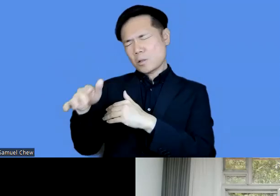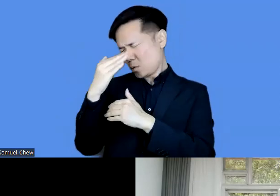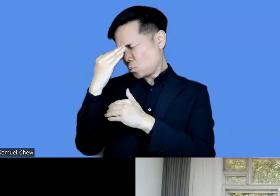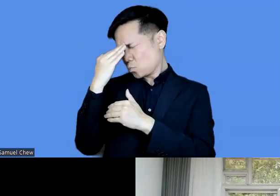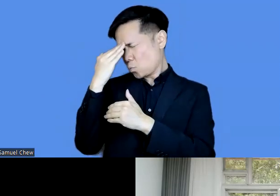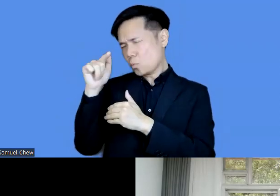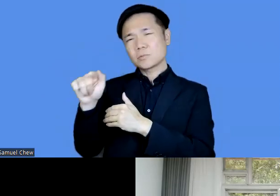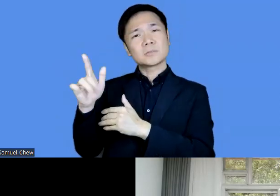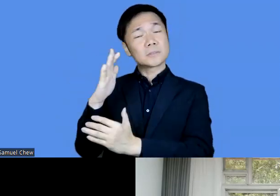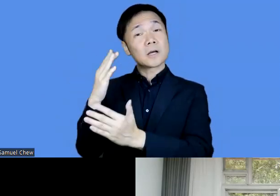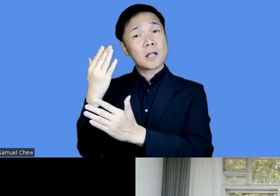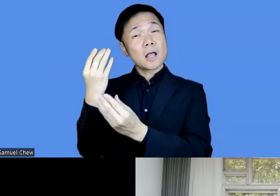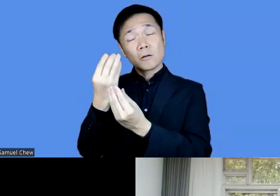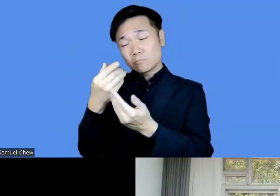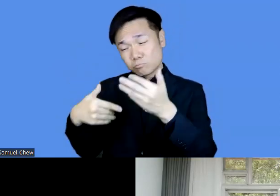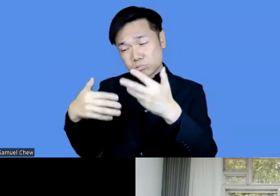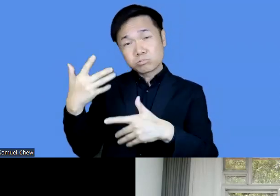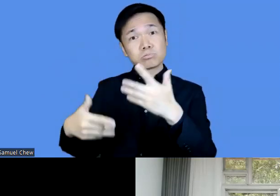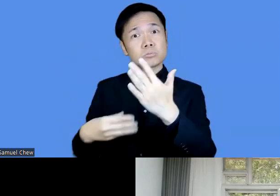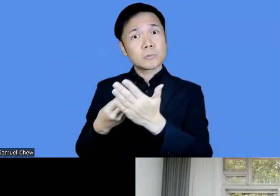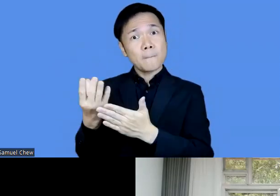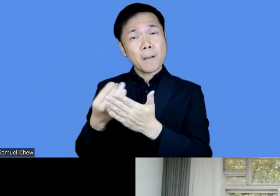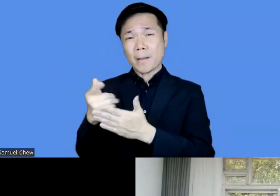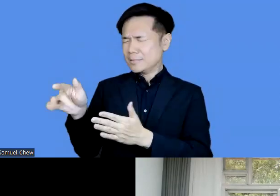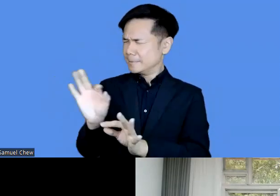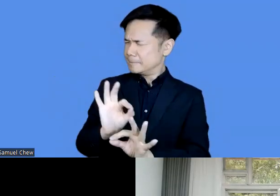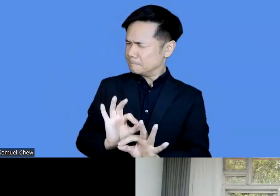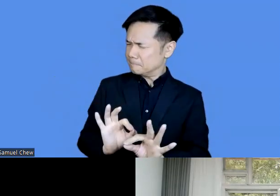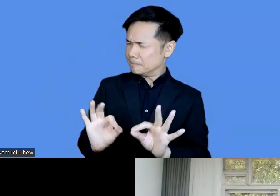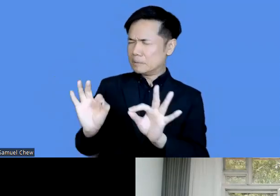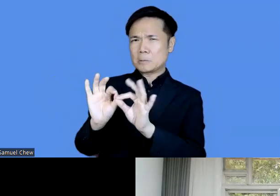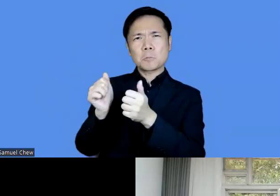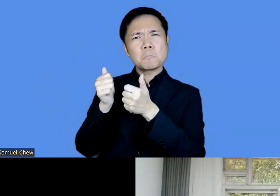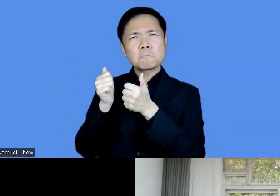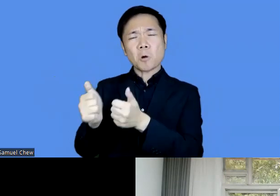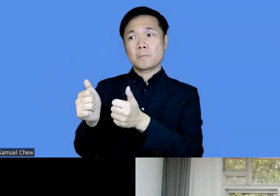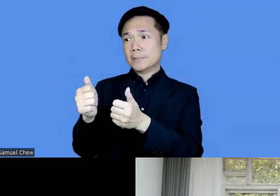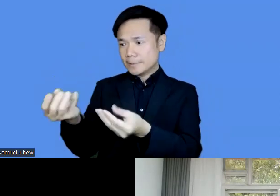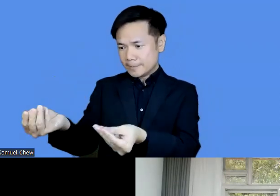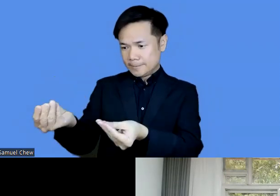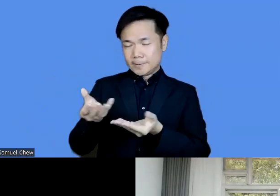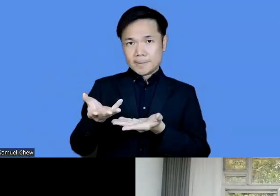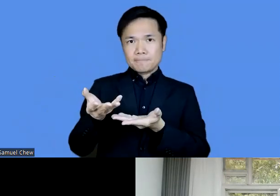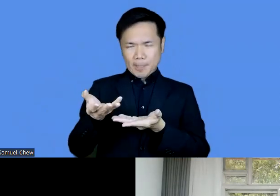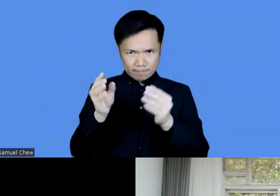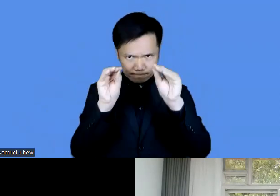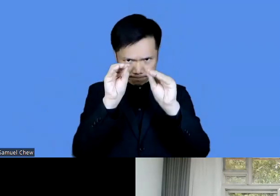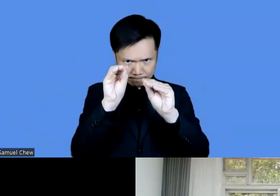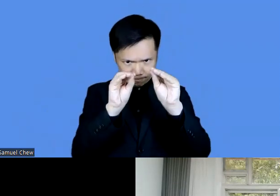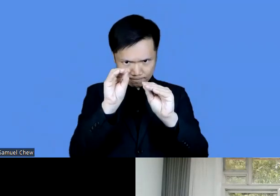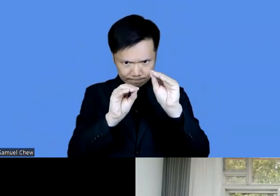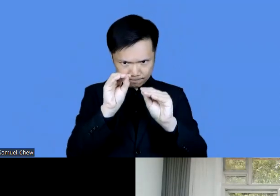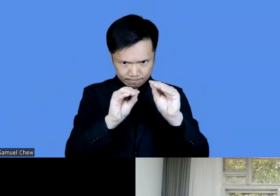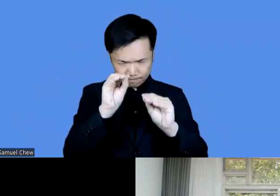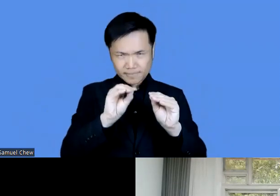data is a fantastic tool that should be more formalized and incorporated in many